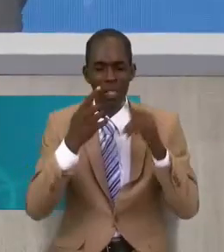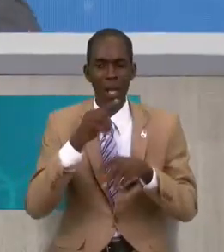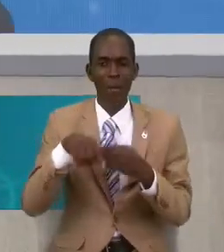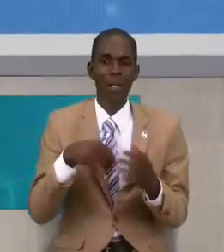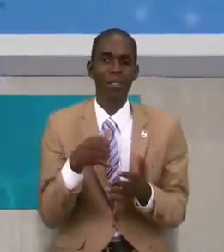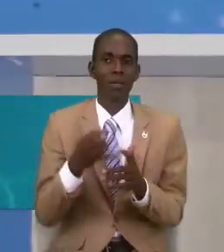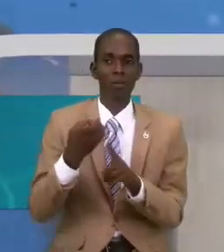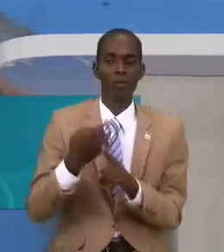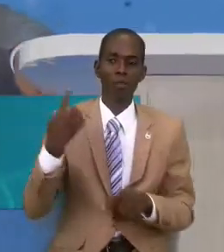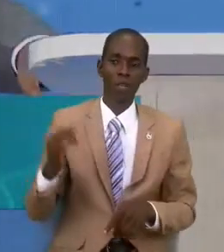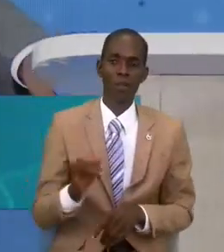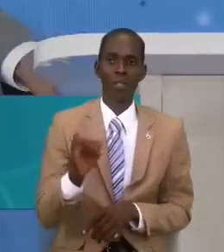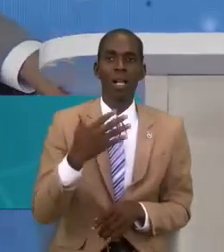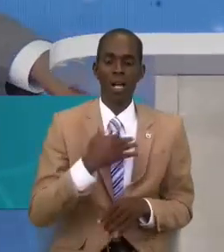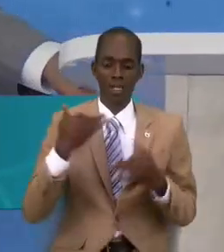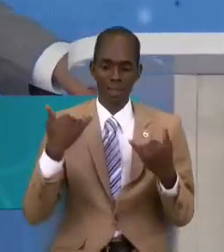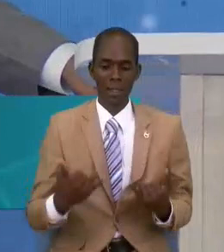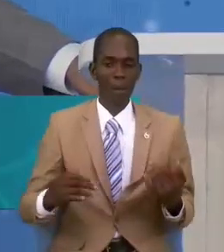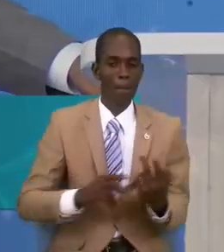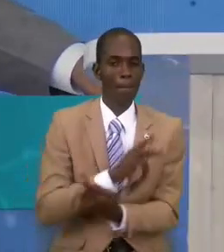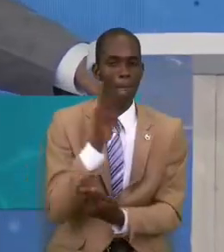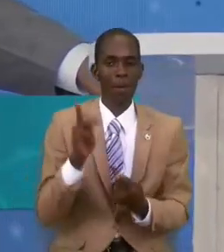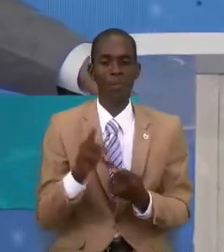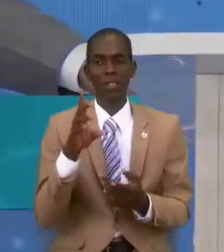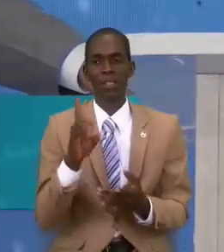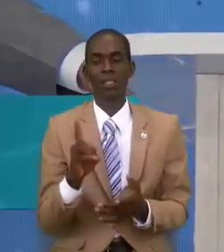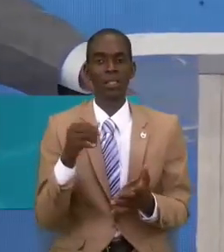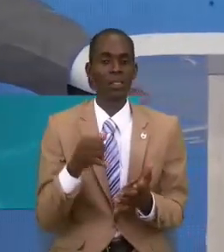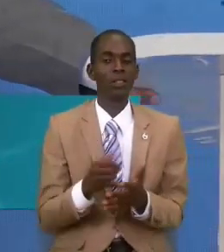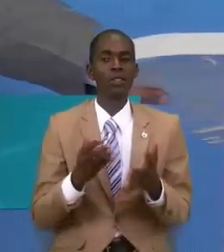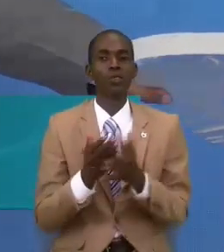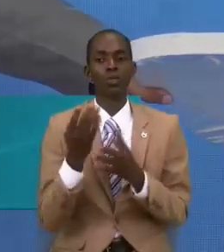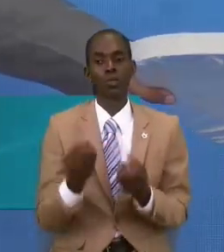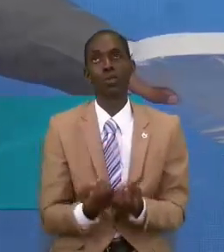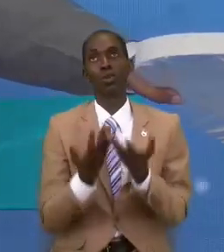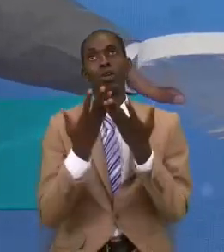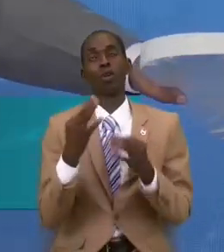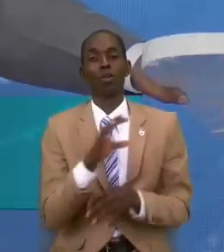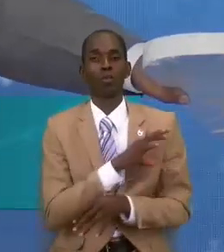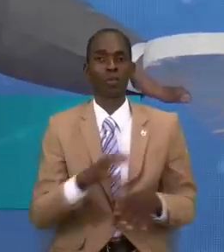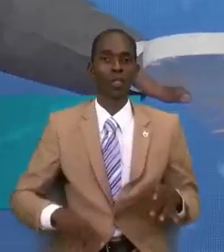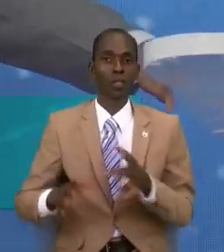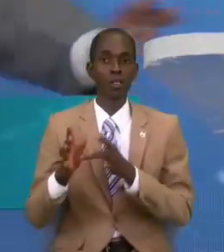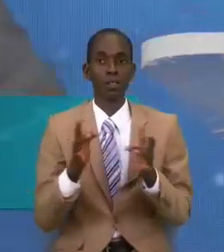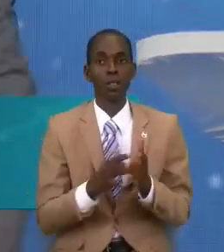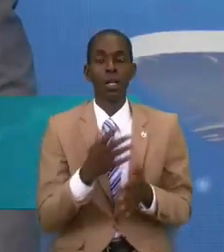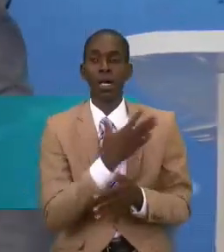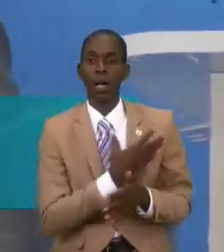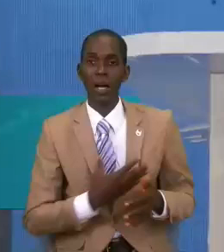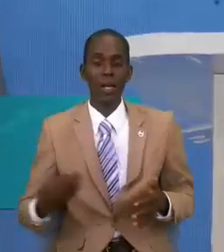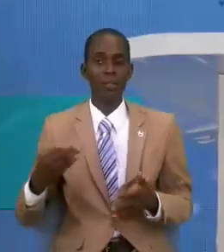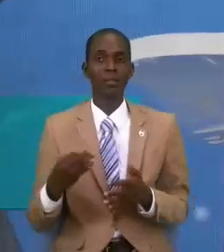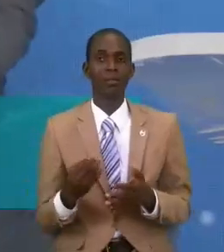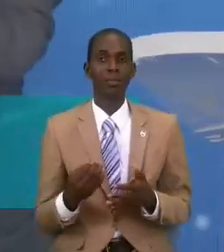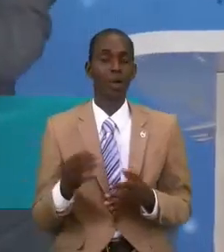Lord Jesus Christ. And he didn't stop at that time. On the day that Christ died on the cross, it goes